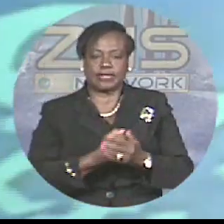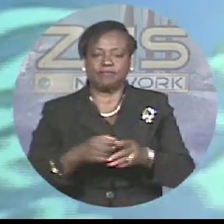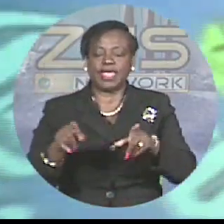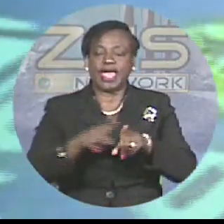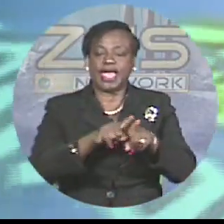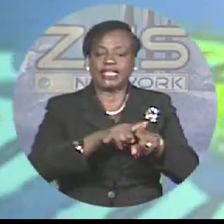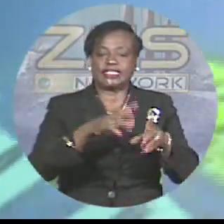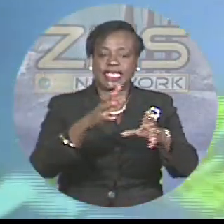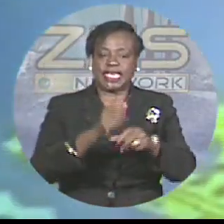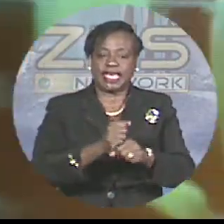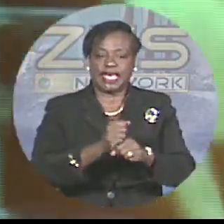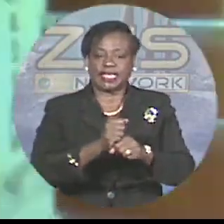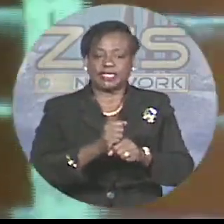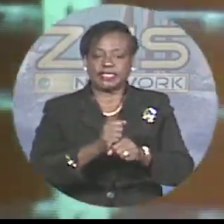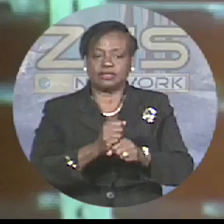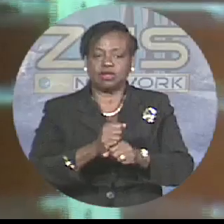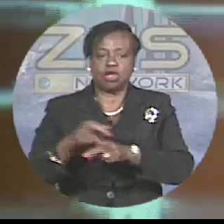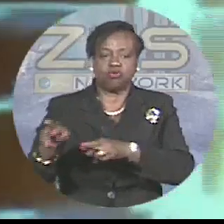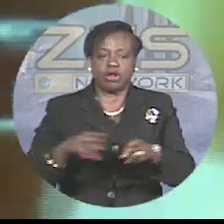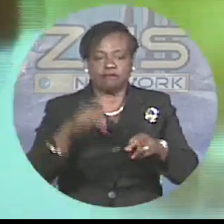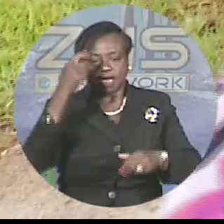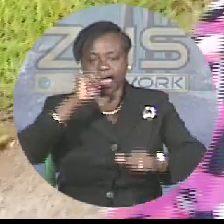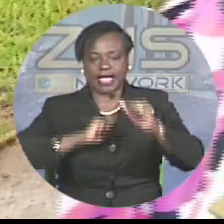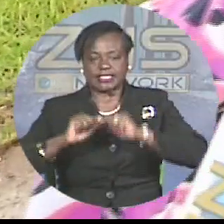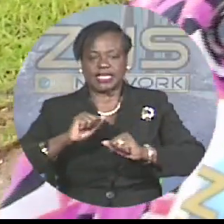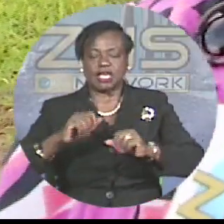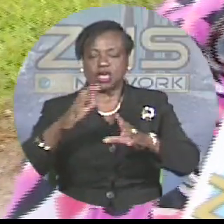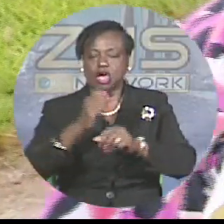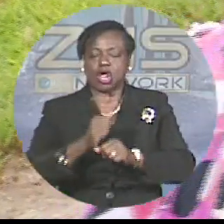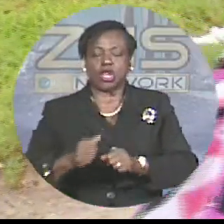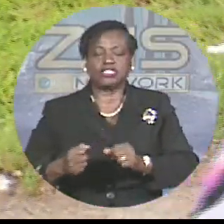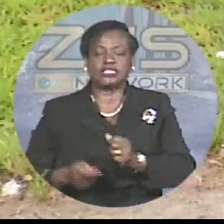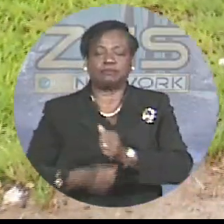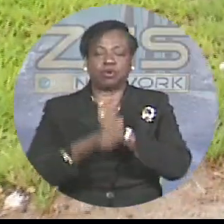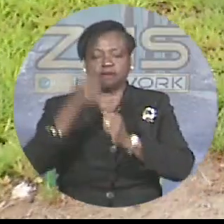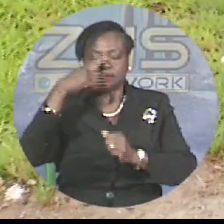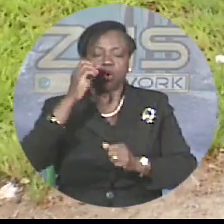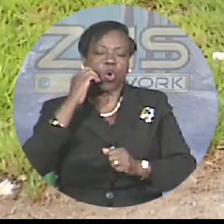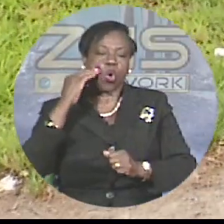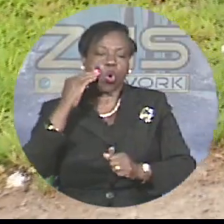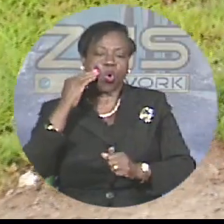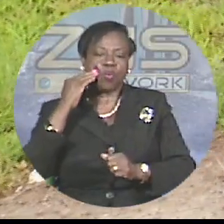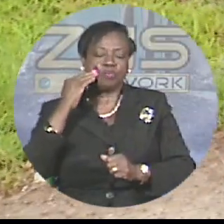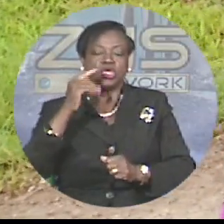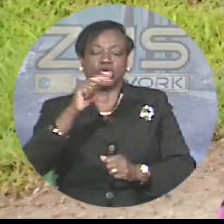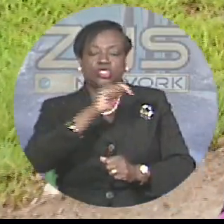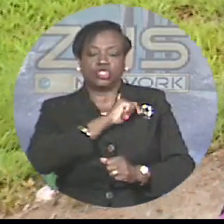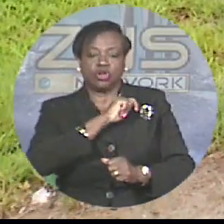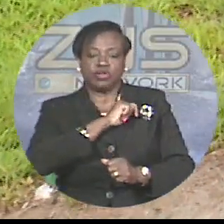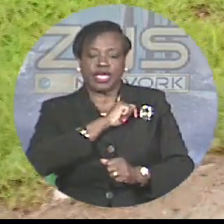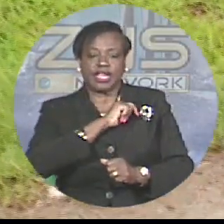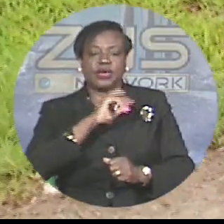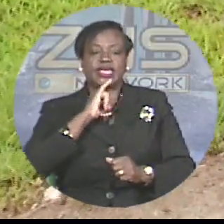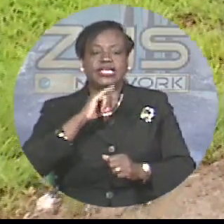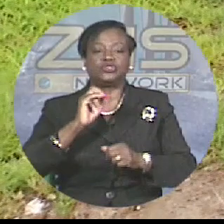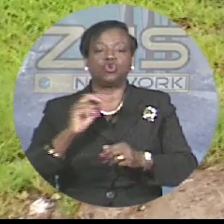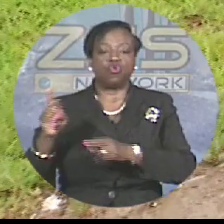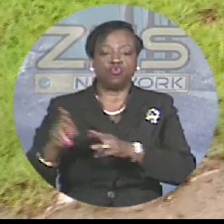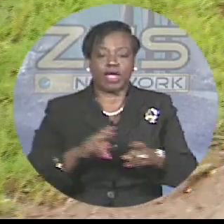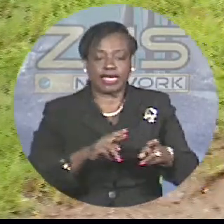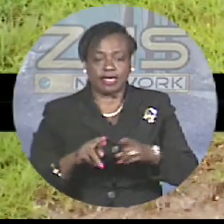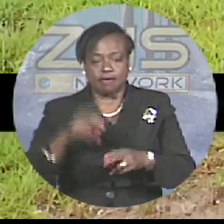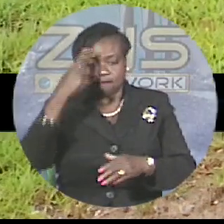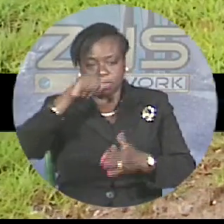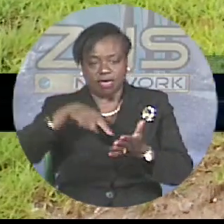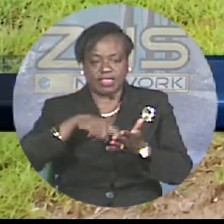he's receiving a lot of support from here at home. Toriano is up and ready for this fight. As a matter of fact, I believe that he's more ready